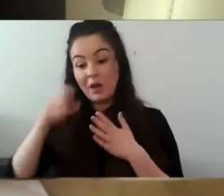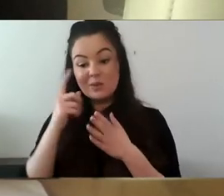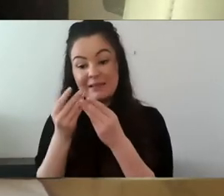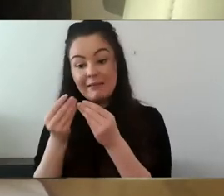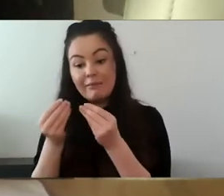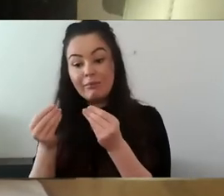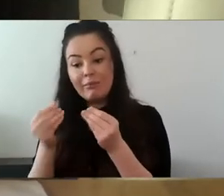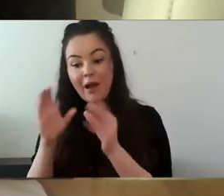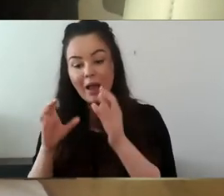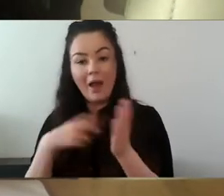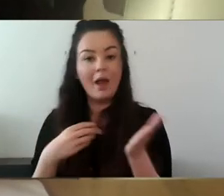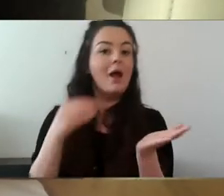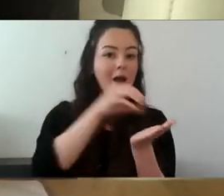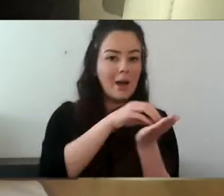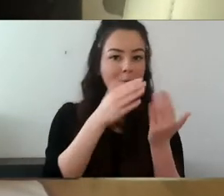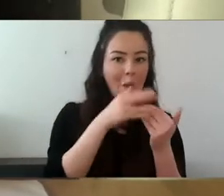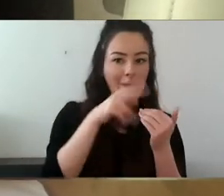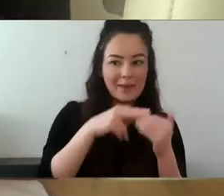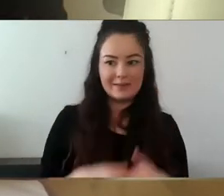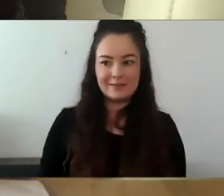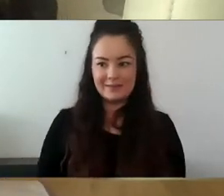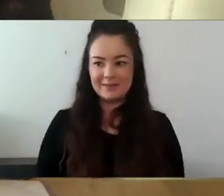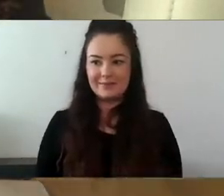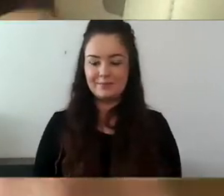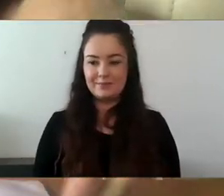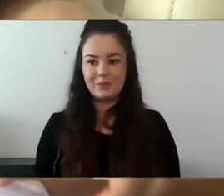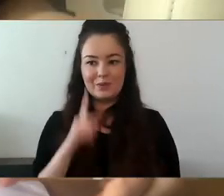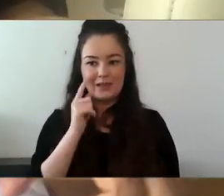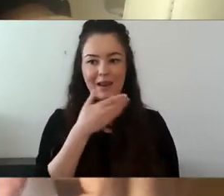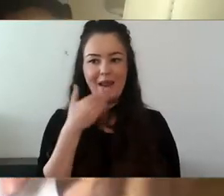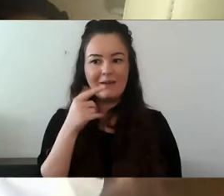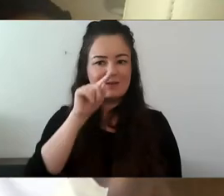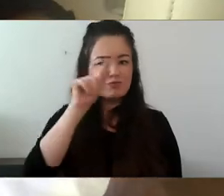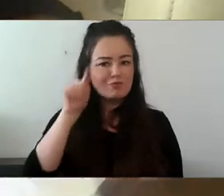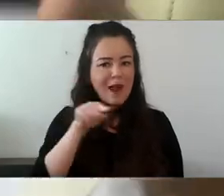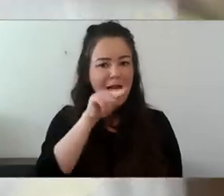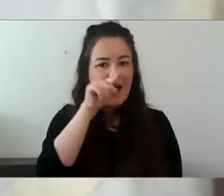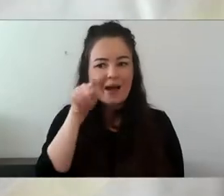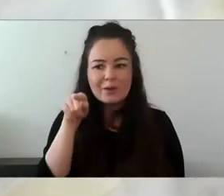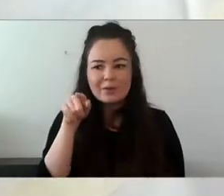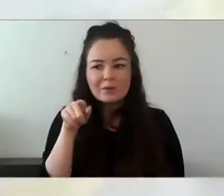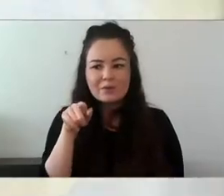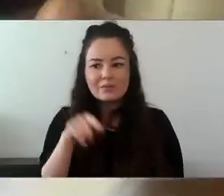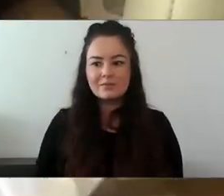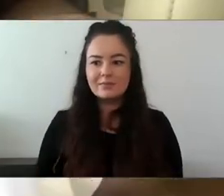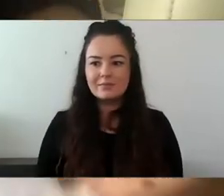more. And we get these lovely round